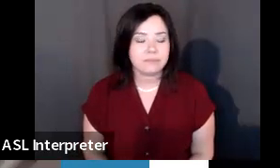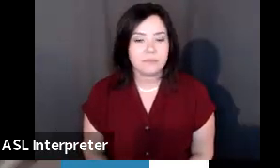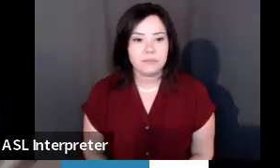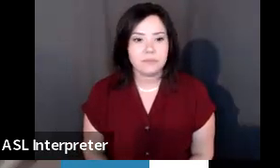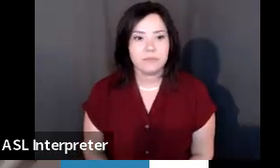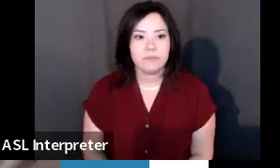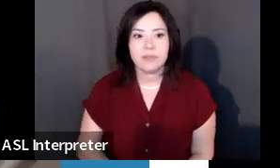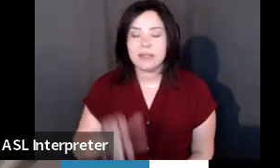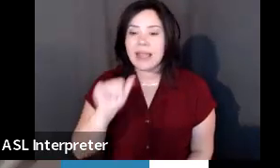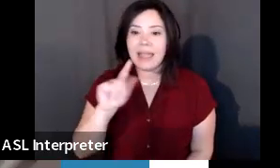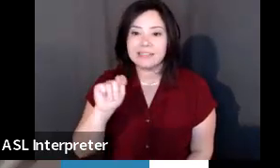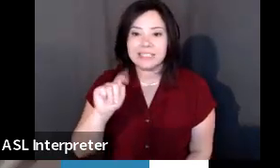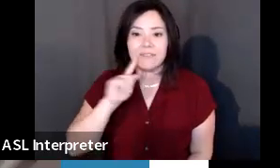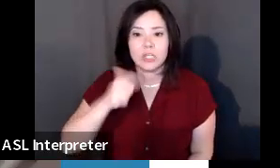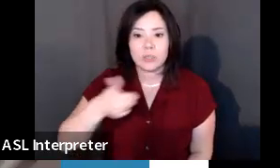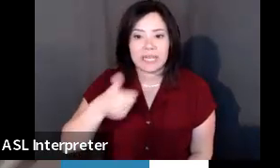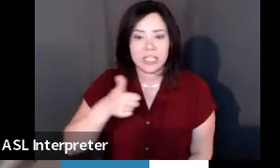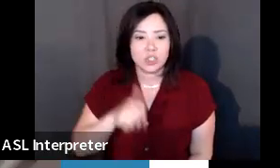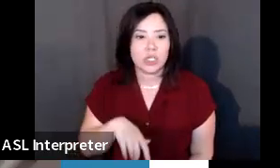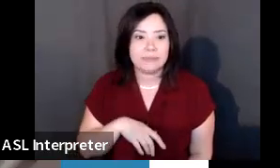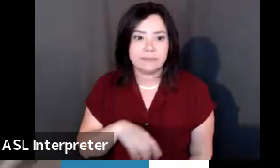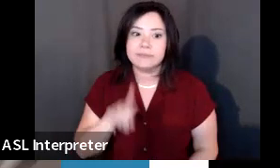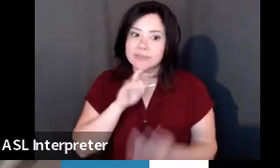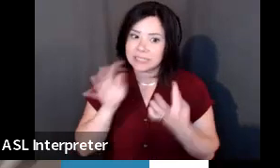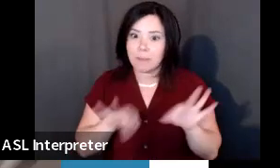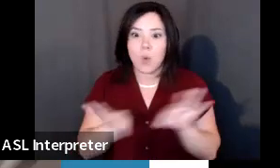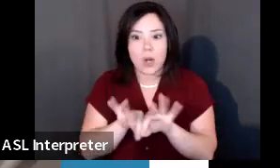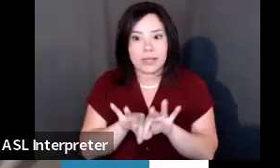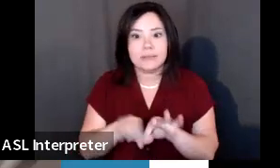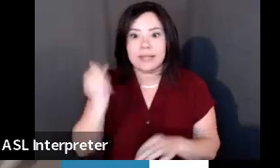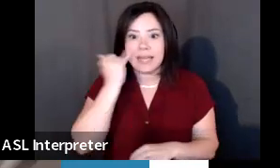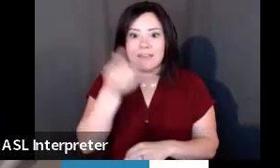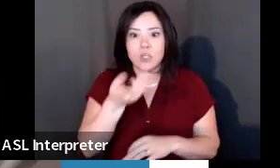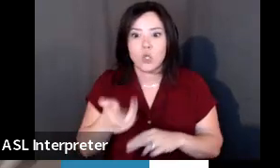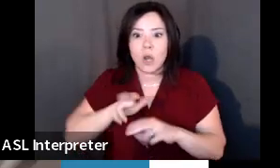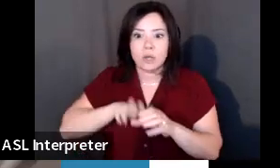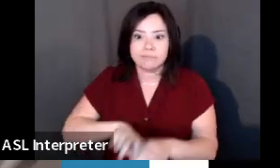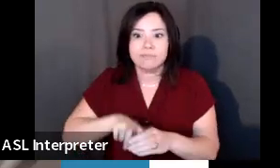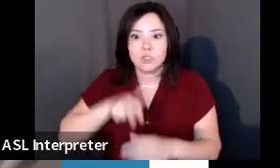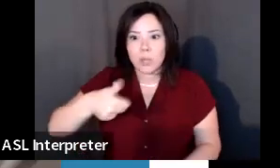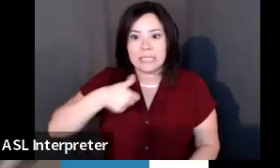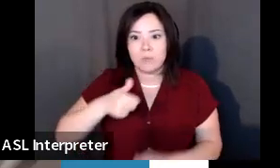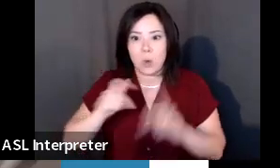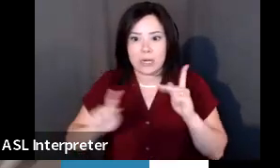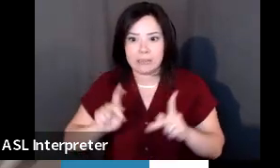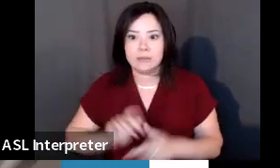AT for transportation, super important if you're going to be transporting folks.